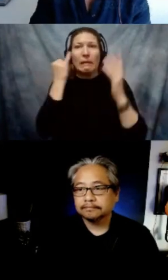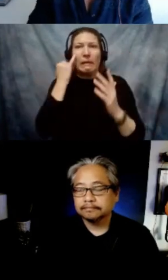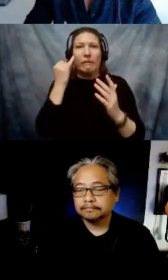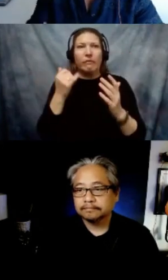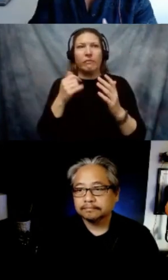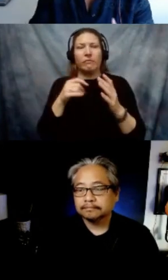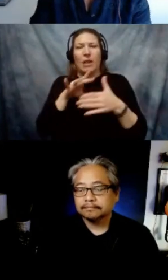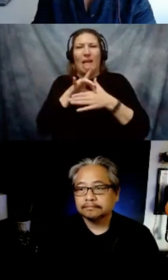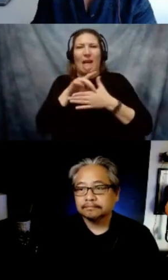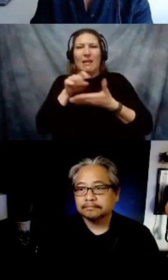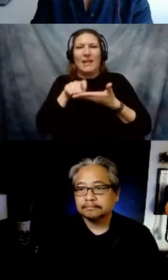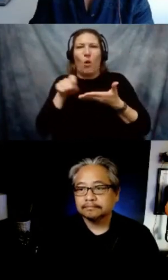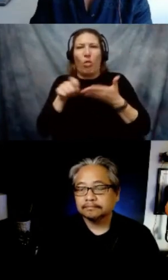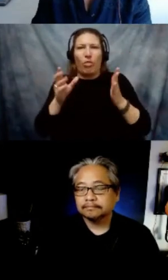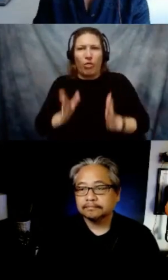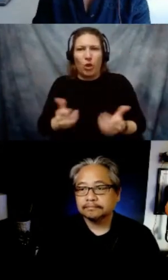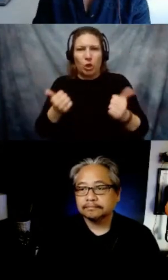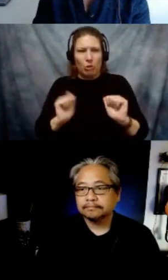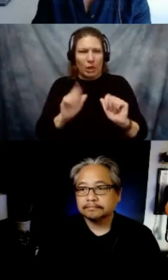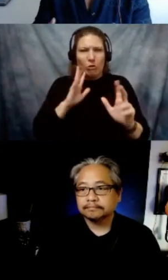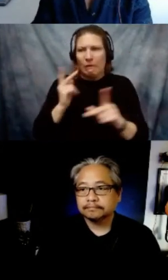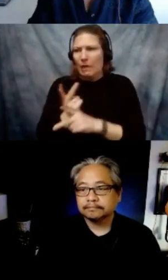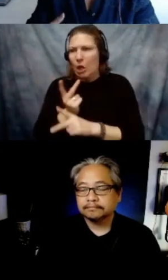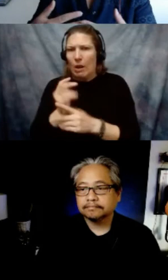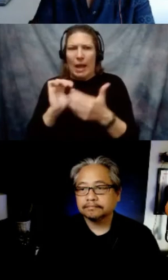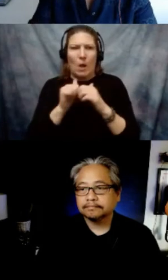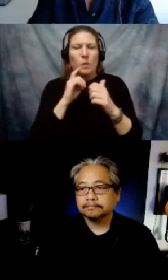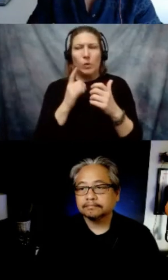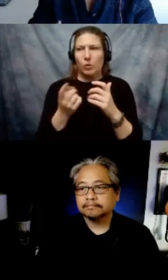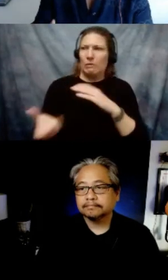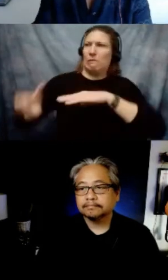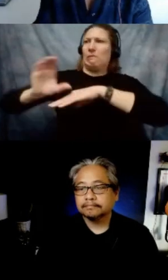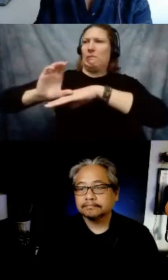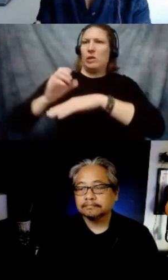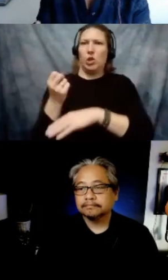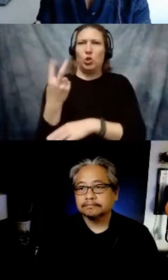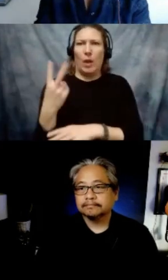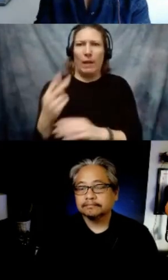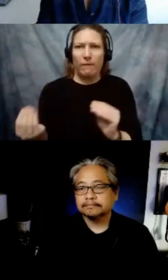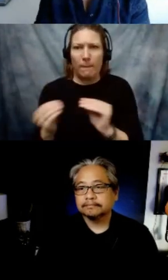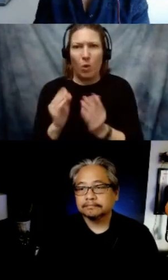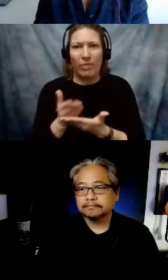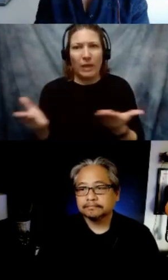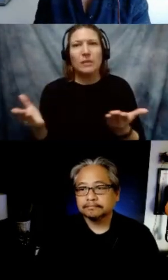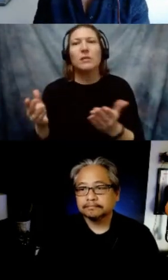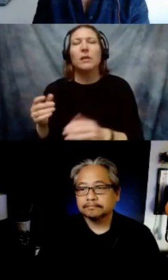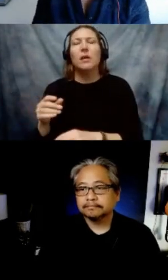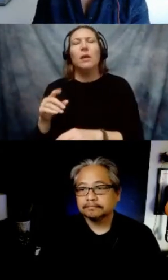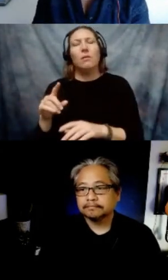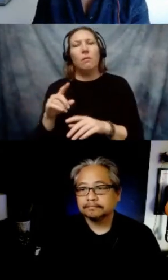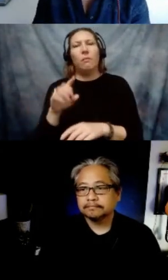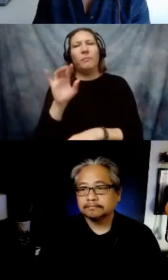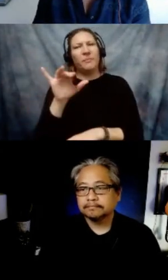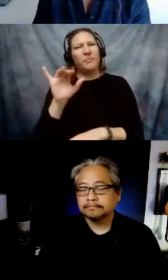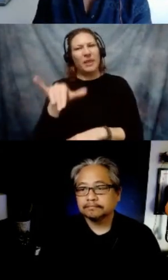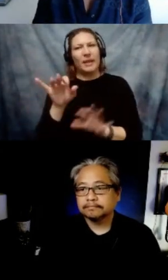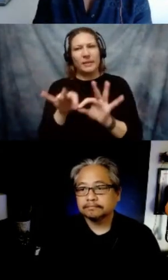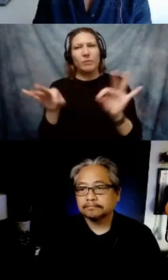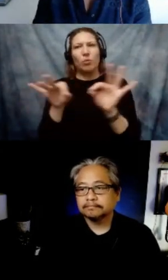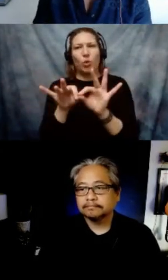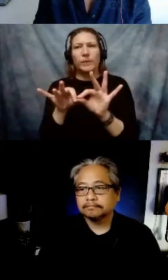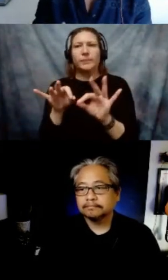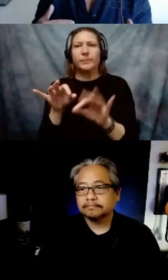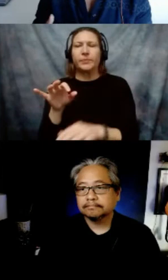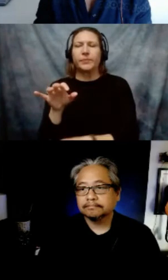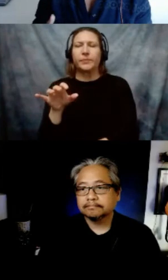then be aware of. But I think that's the key thing for me, is that they are in line with advances in technology, and I think